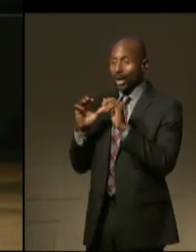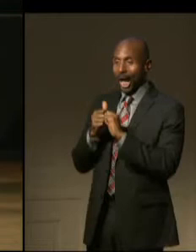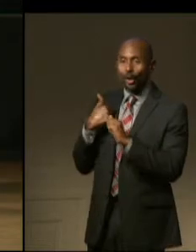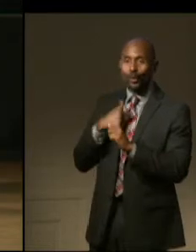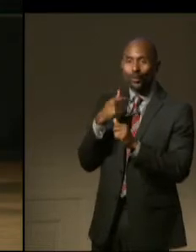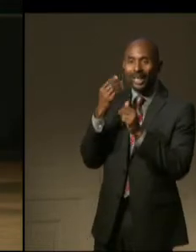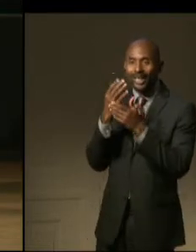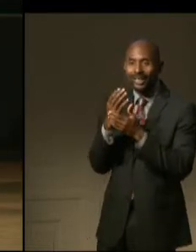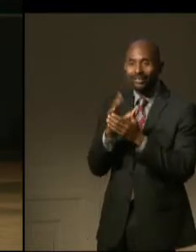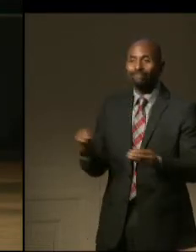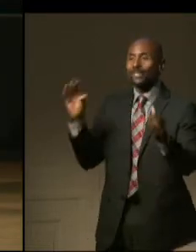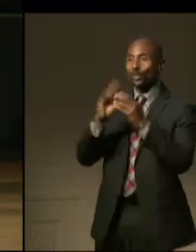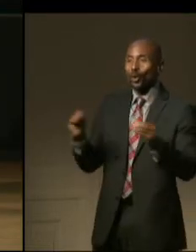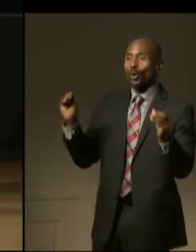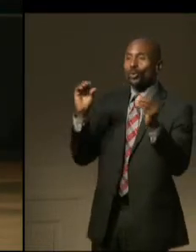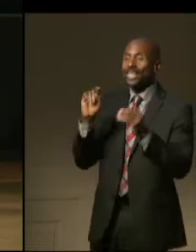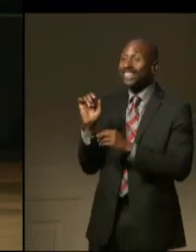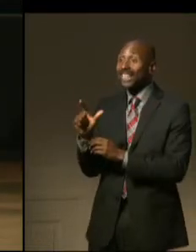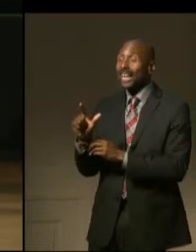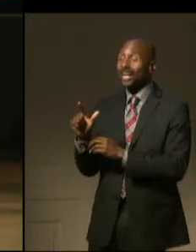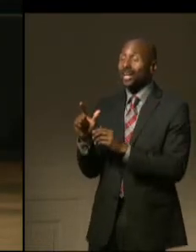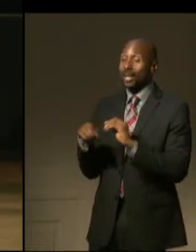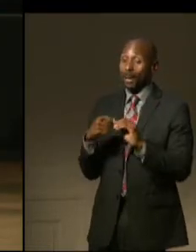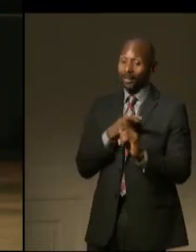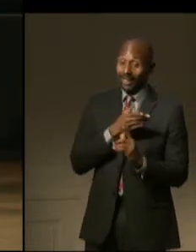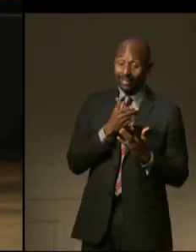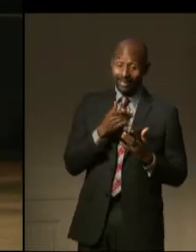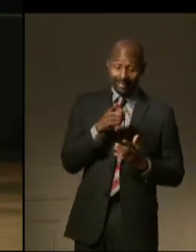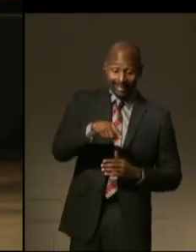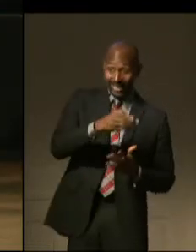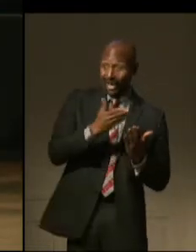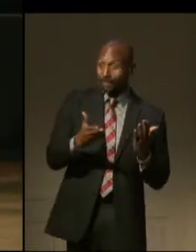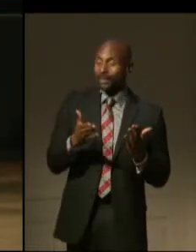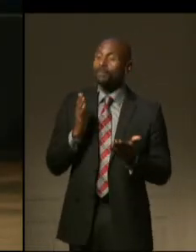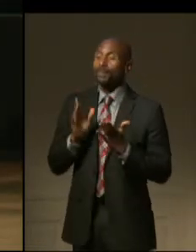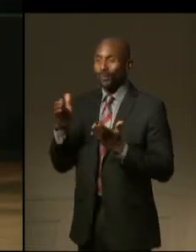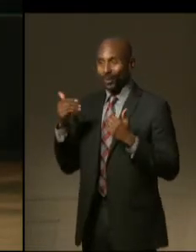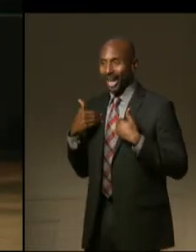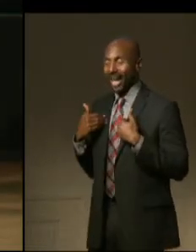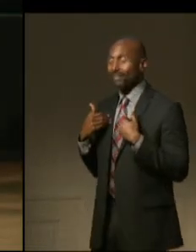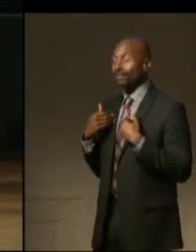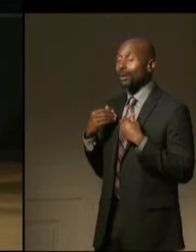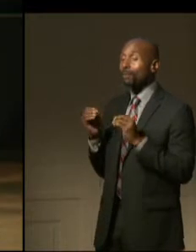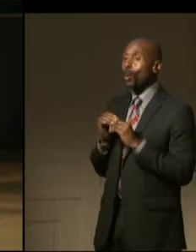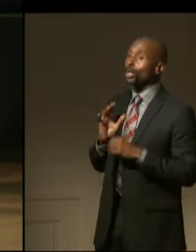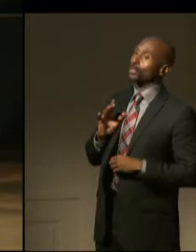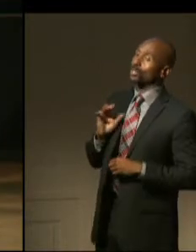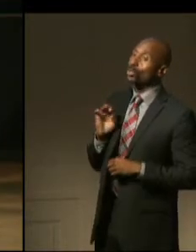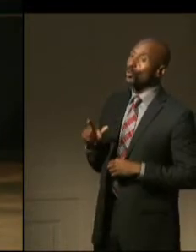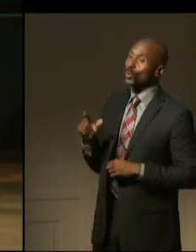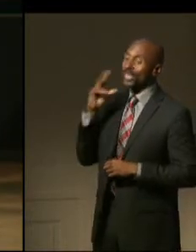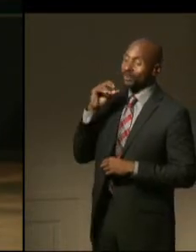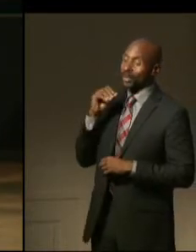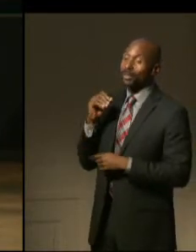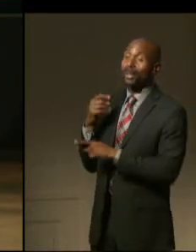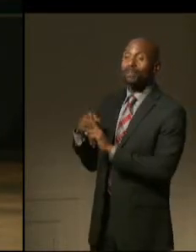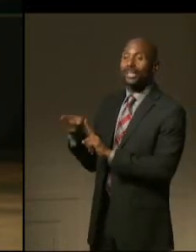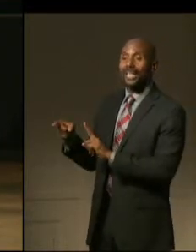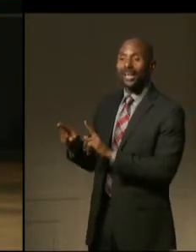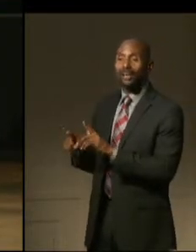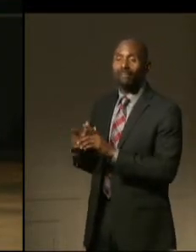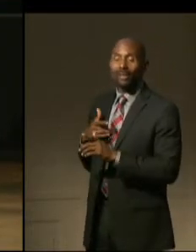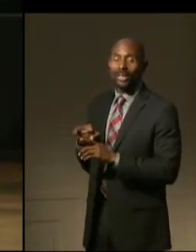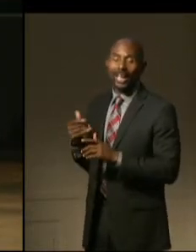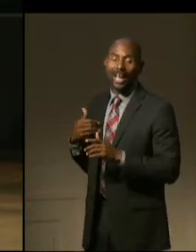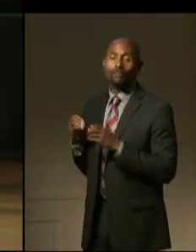you're probably gonna get way cooler experiences, and they're gonna feel like they own it way earlier in their life, which will make them care about the